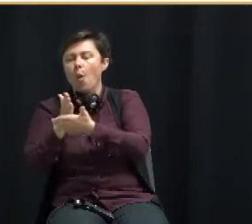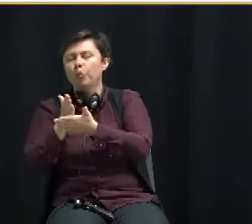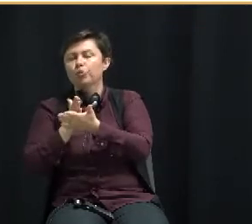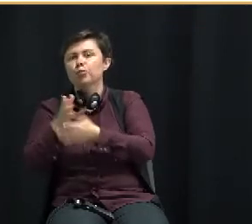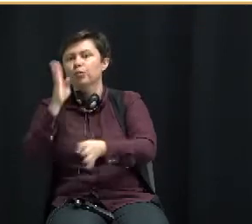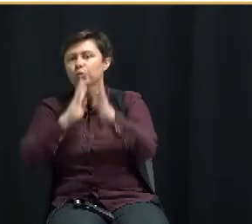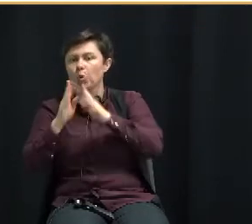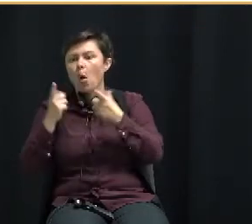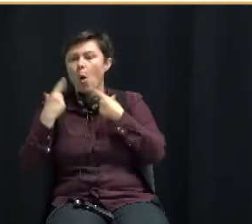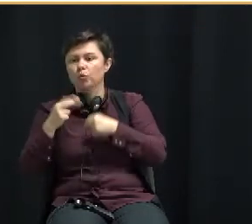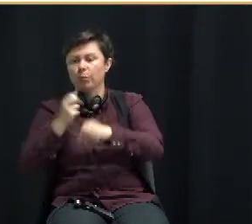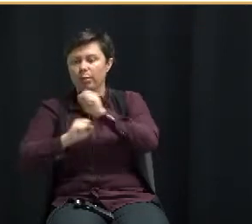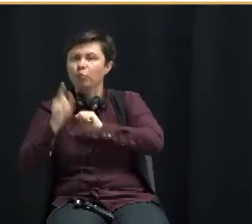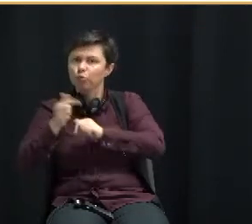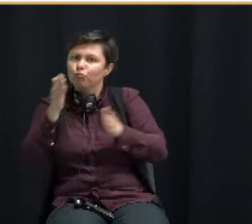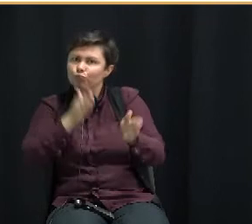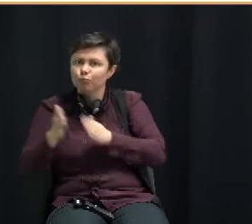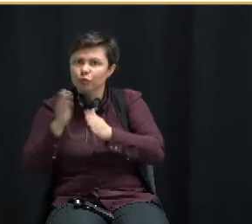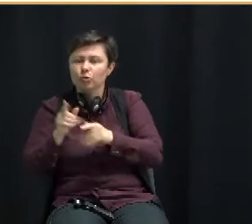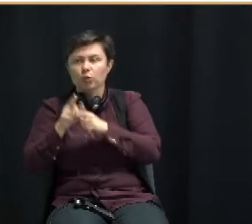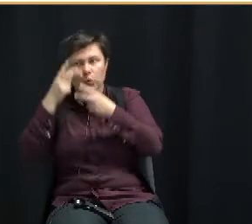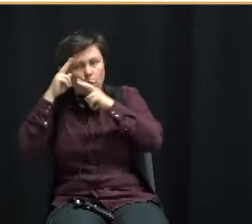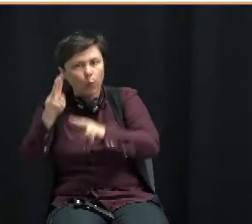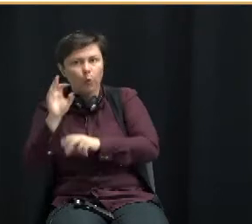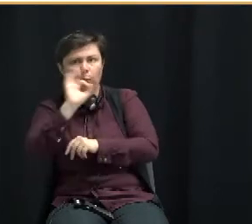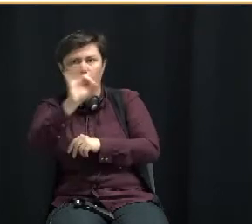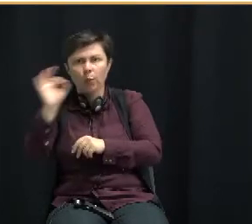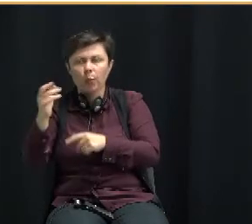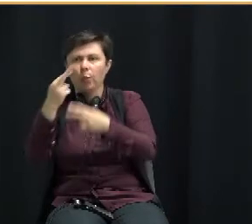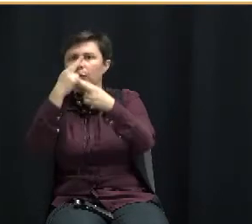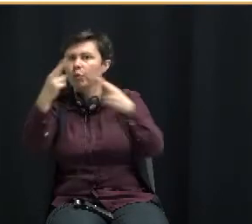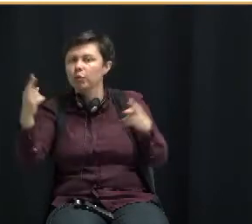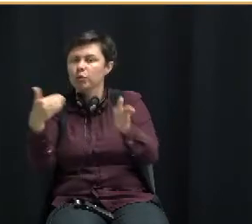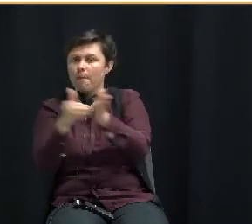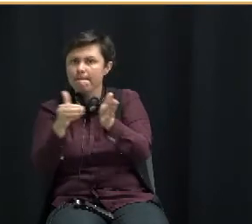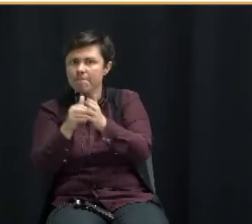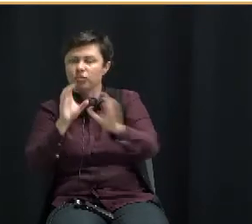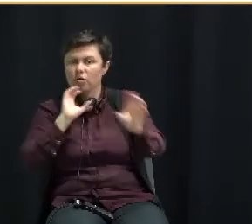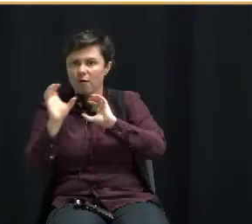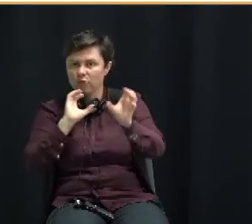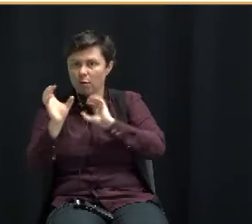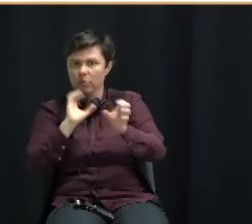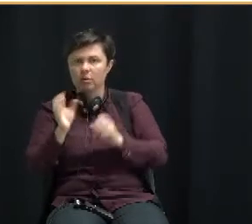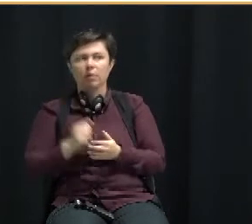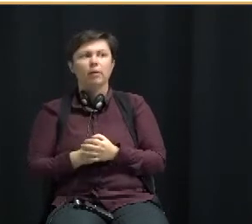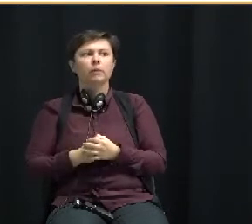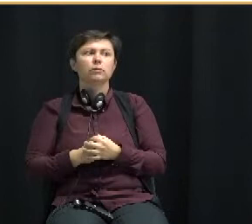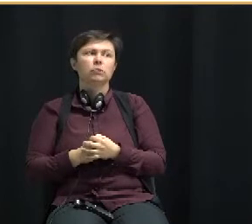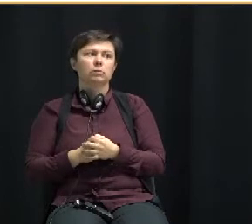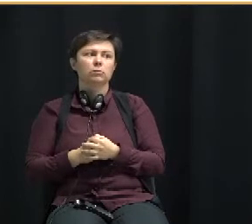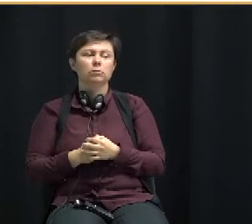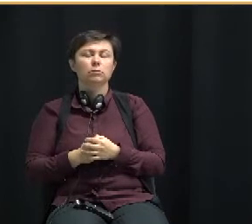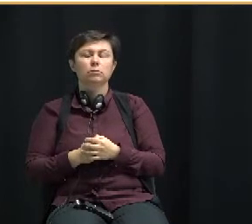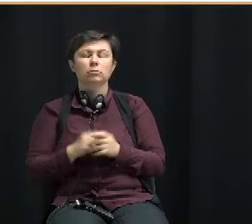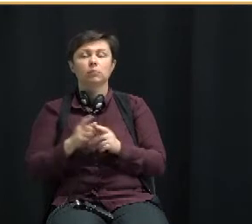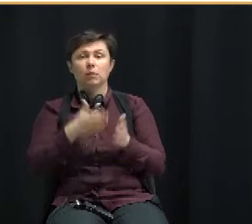of offices and customer centers is one of the elements in this, taking into account